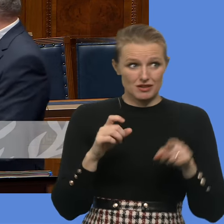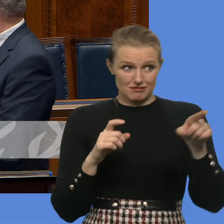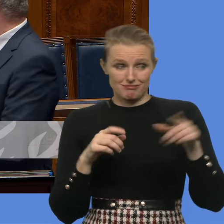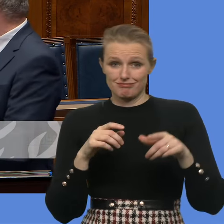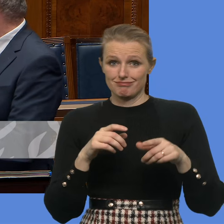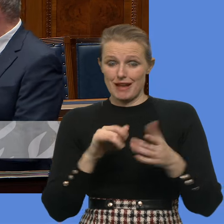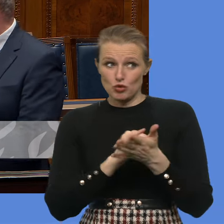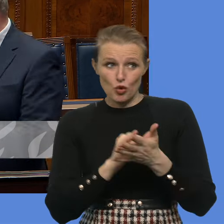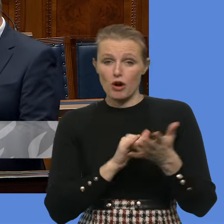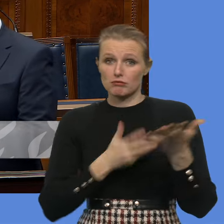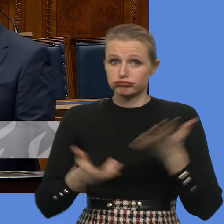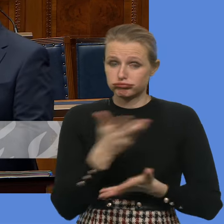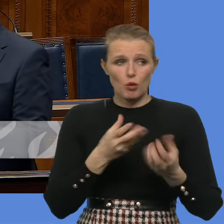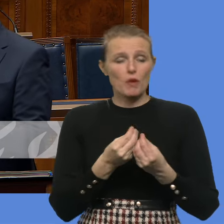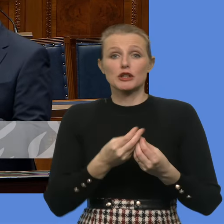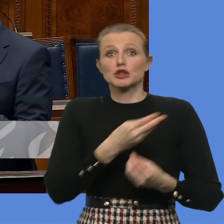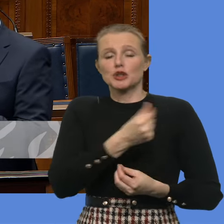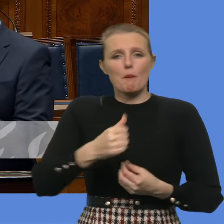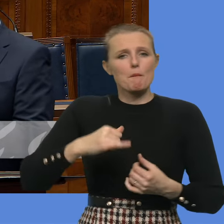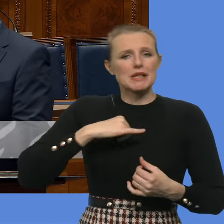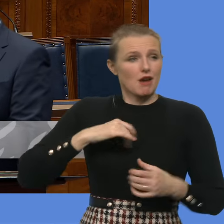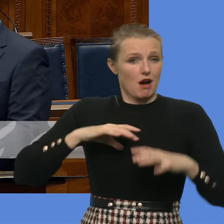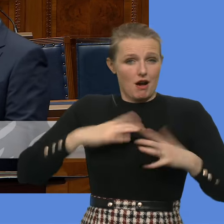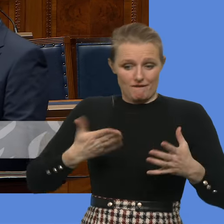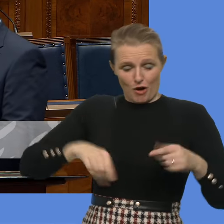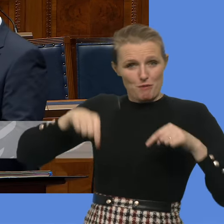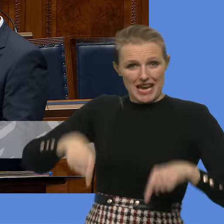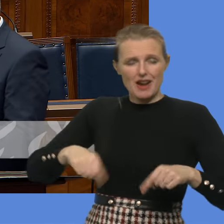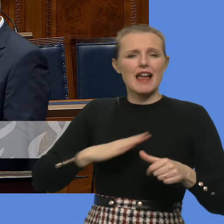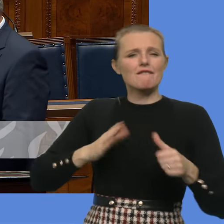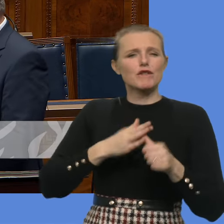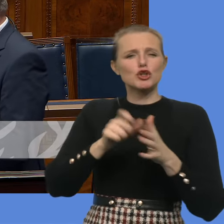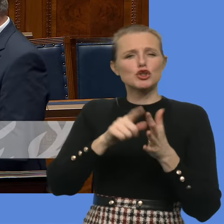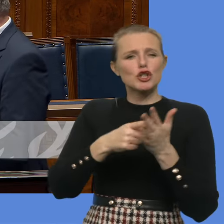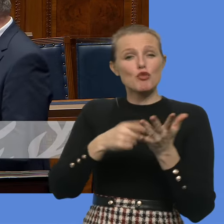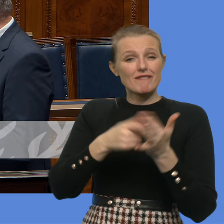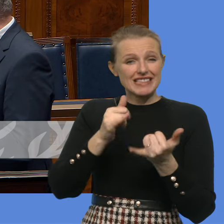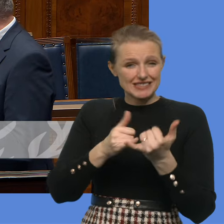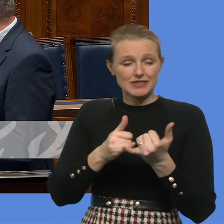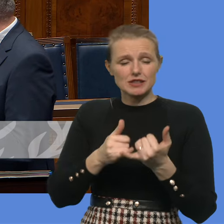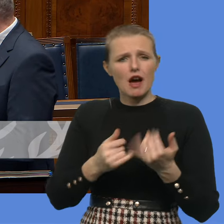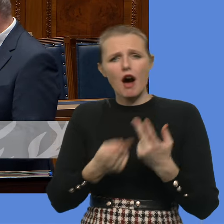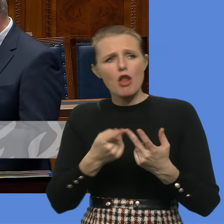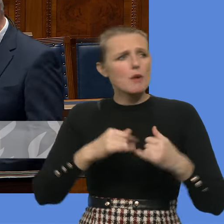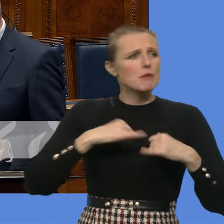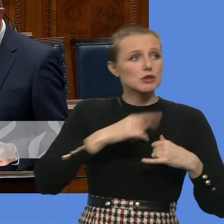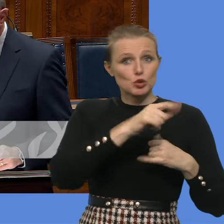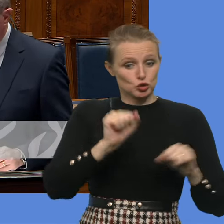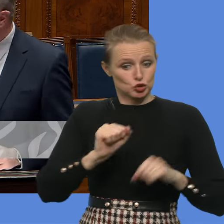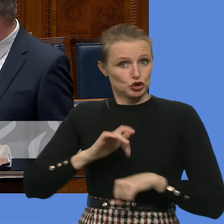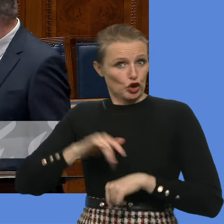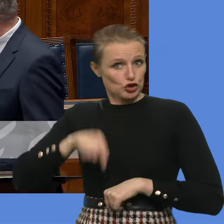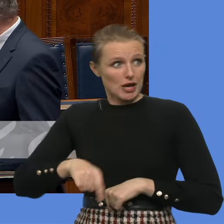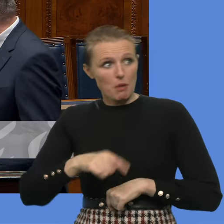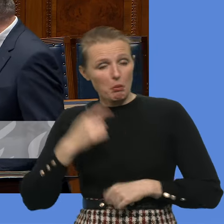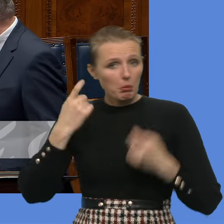there. First Derivatives we met, but others were with businesses who potentially may be considering investing here. And some of that is